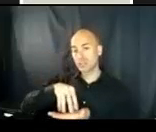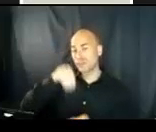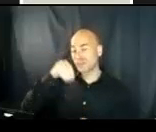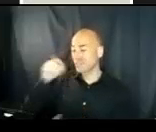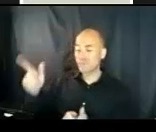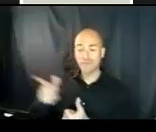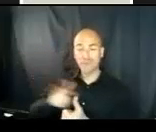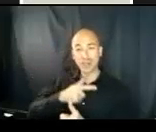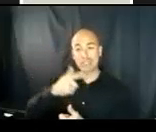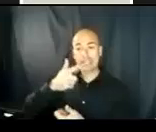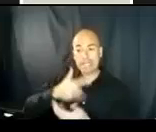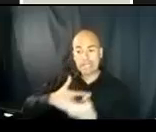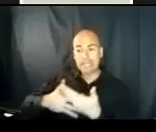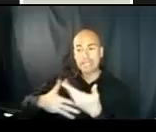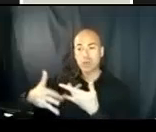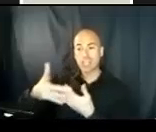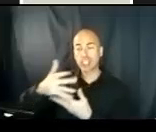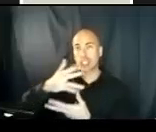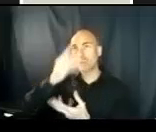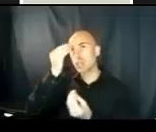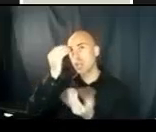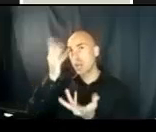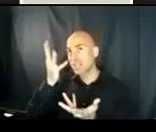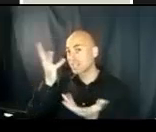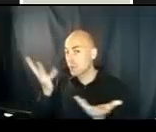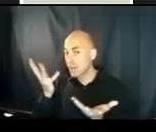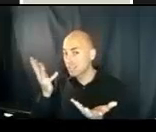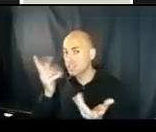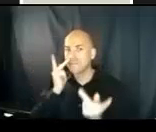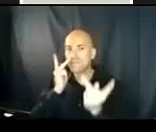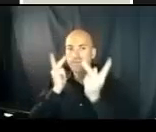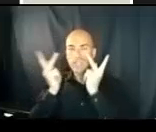interaction with the content is visual, right? They're